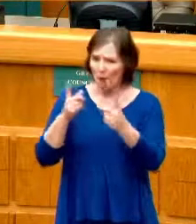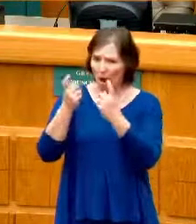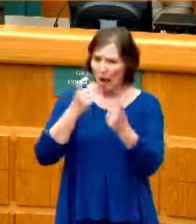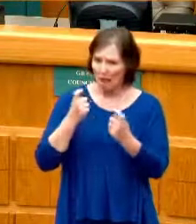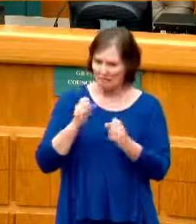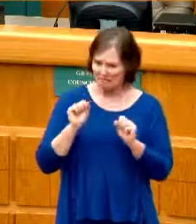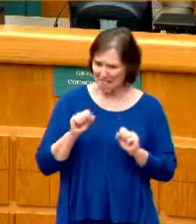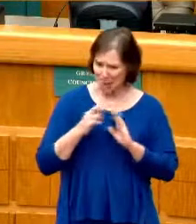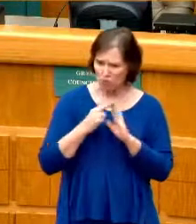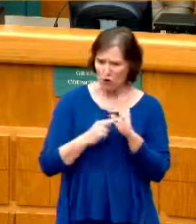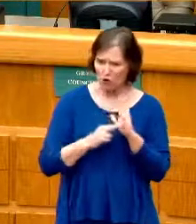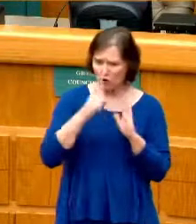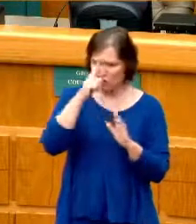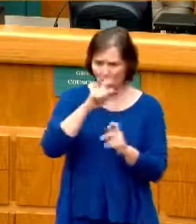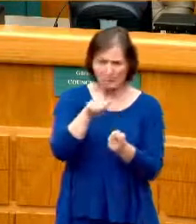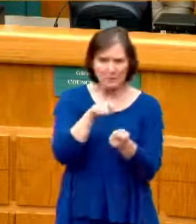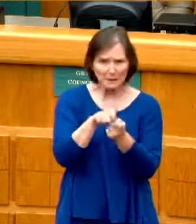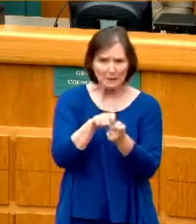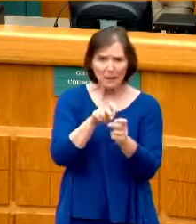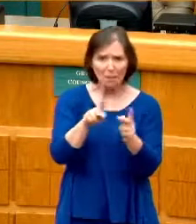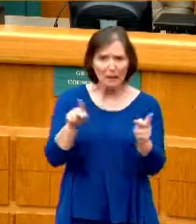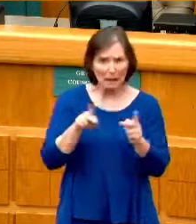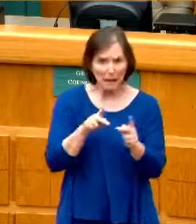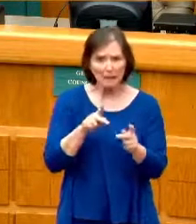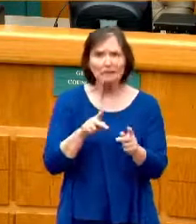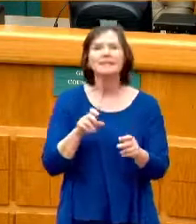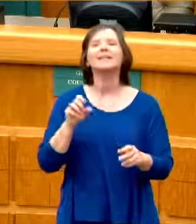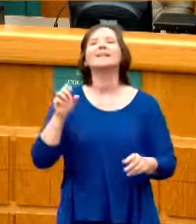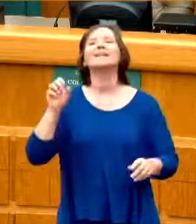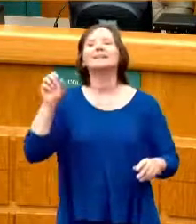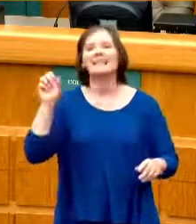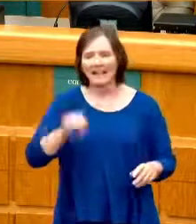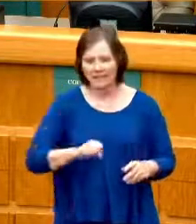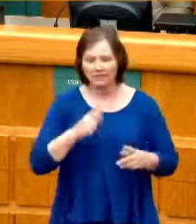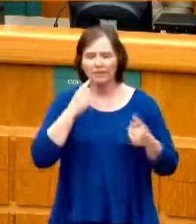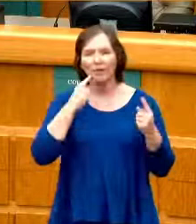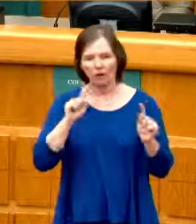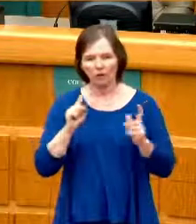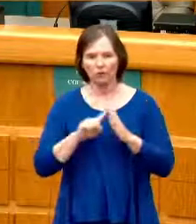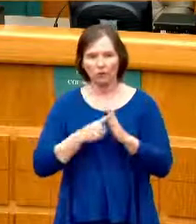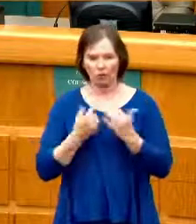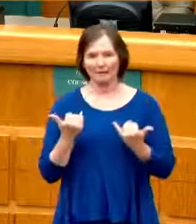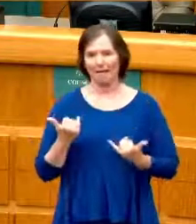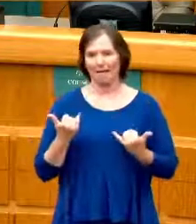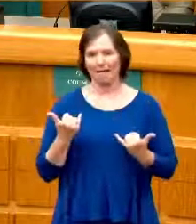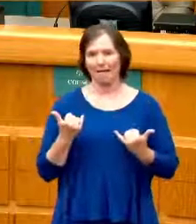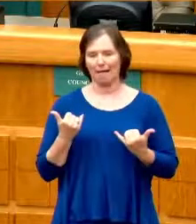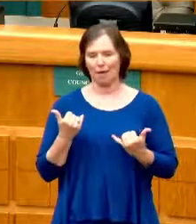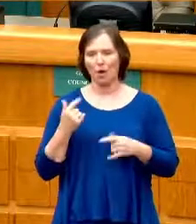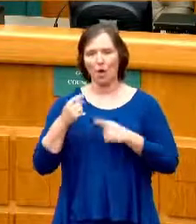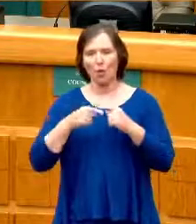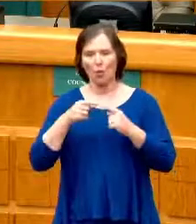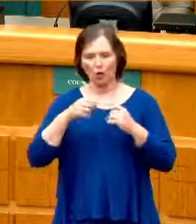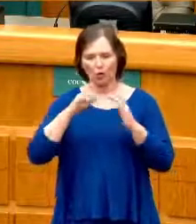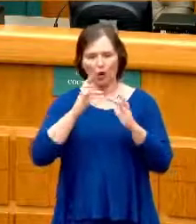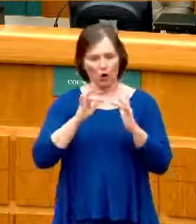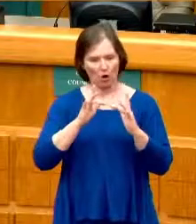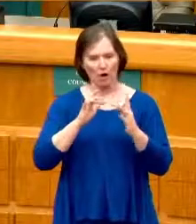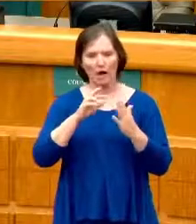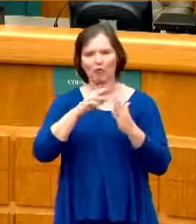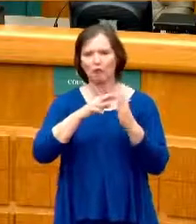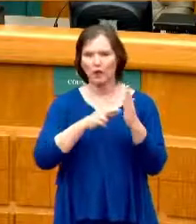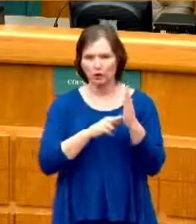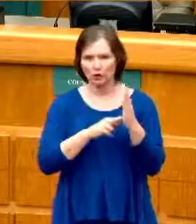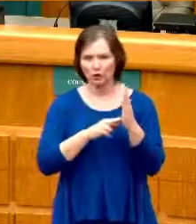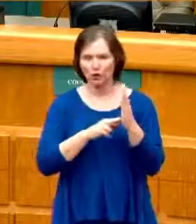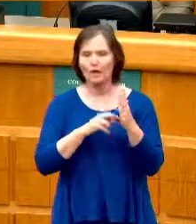yes. So beginning today, we just started that. You can actually go in, and when you pre-register, you can register for Saturday, or you